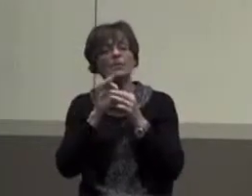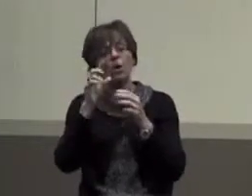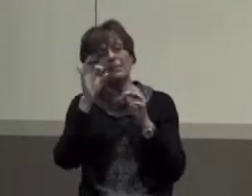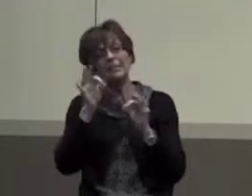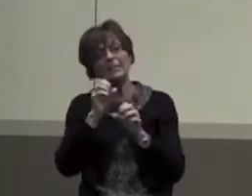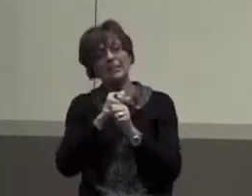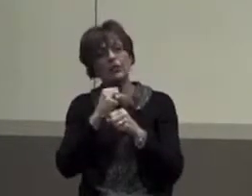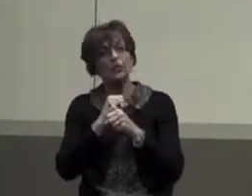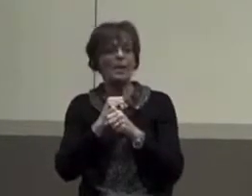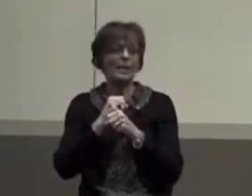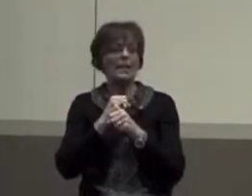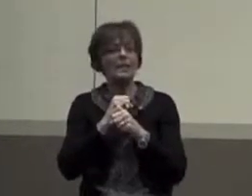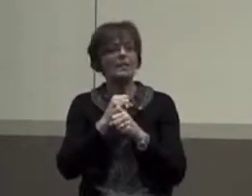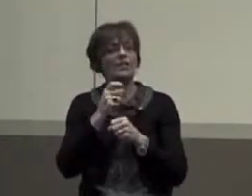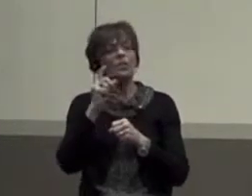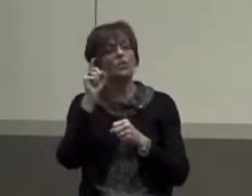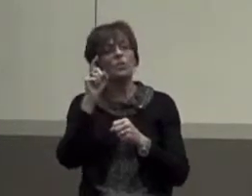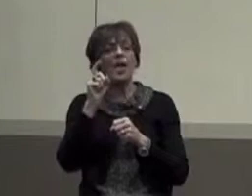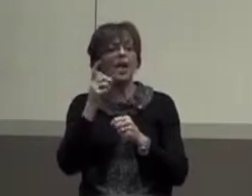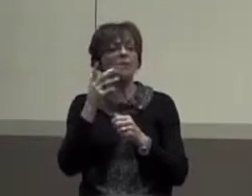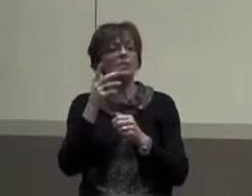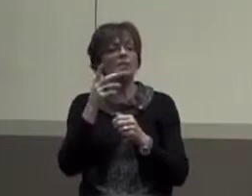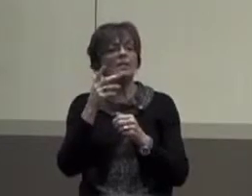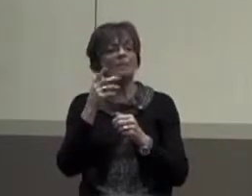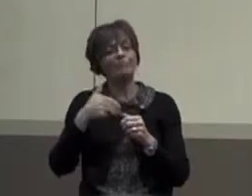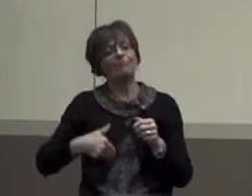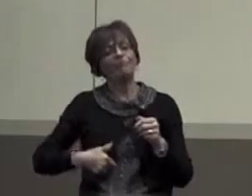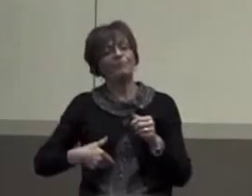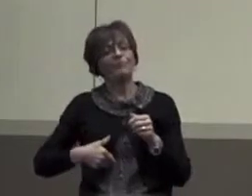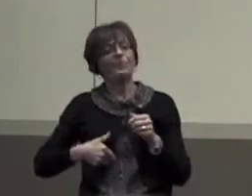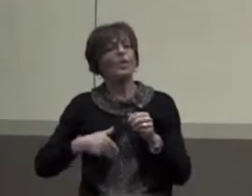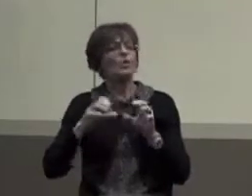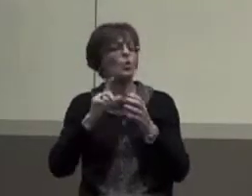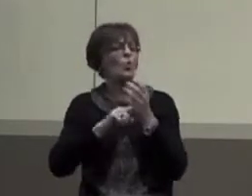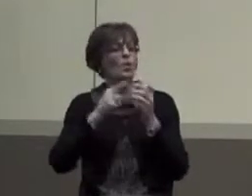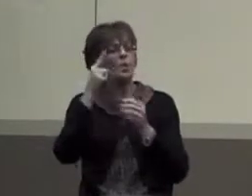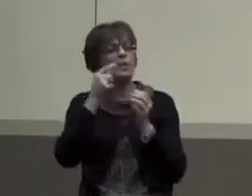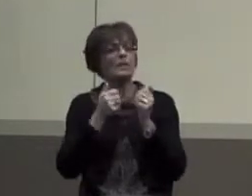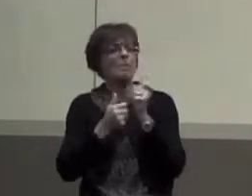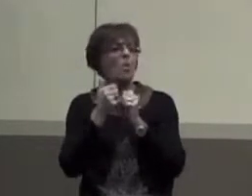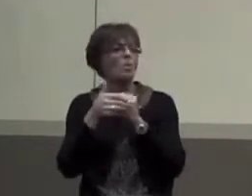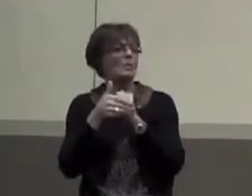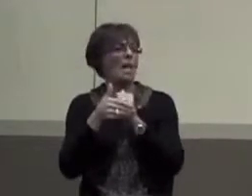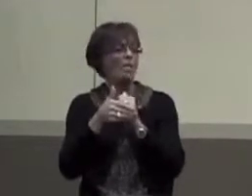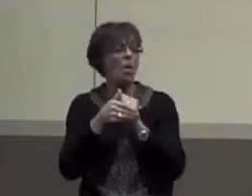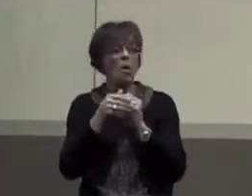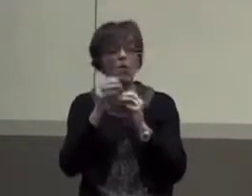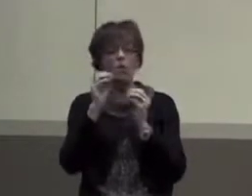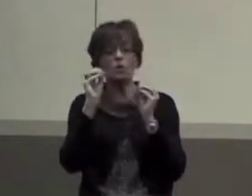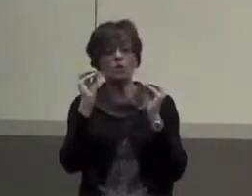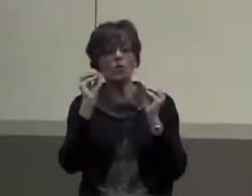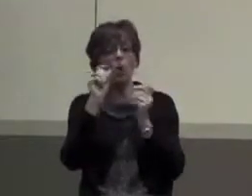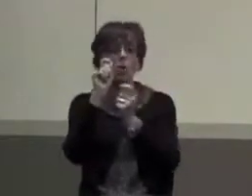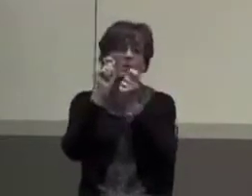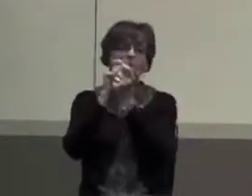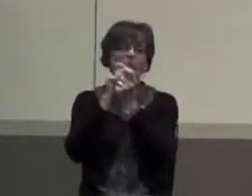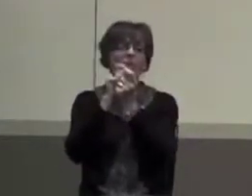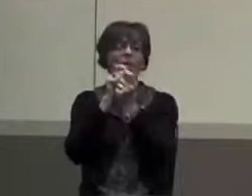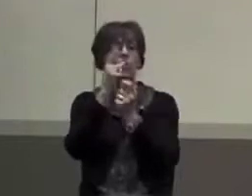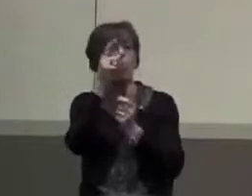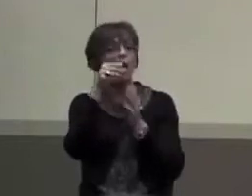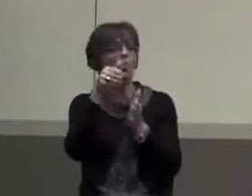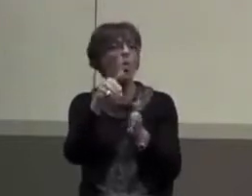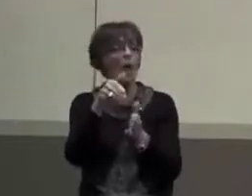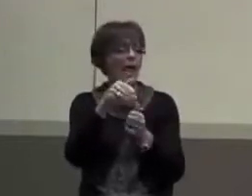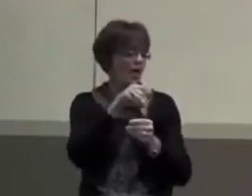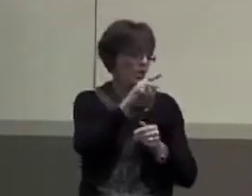of have to go with what you think is going to be the most helpful for you. There's no cut and dry, this is exactly when you use event, this is exactly when you